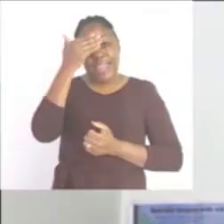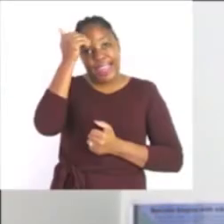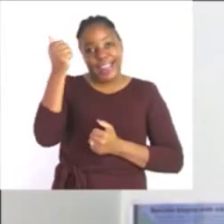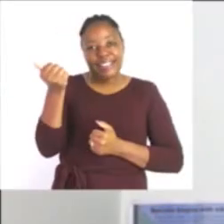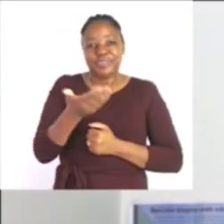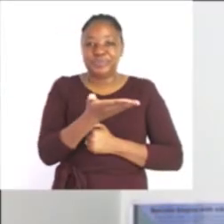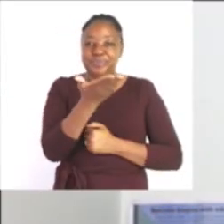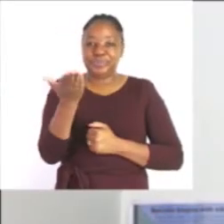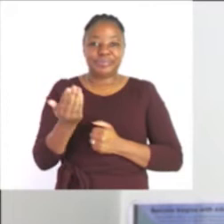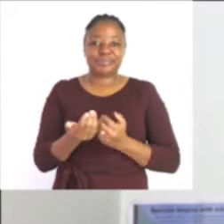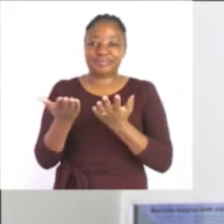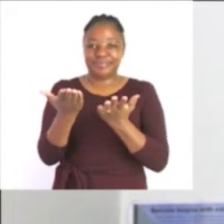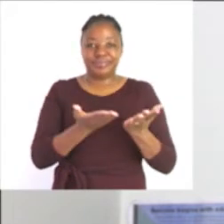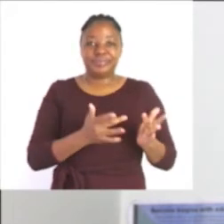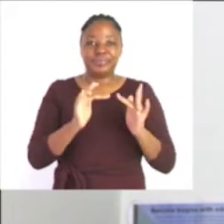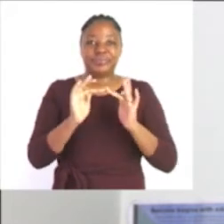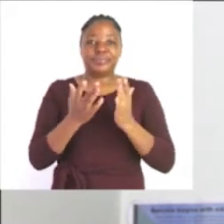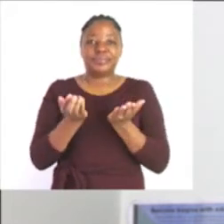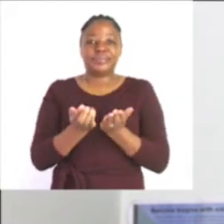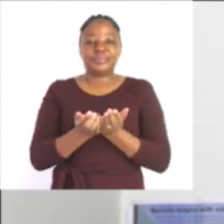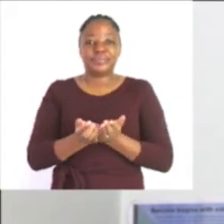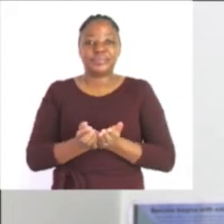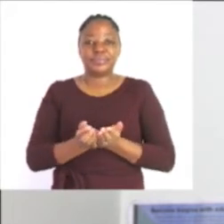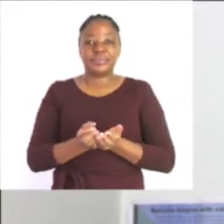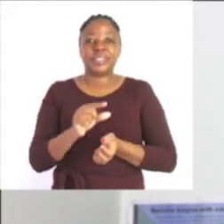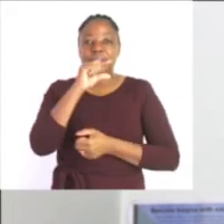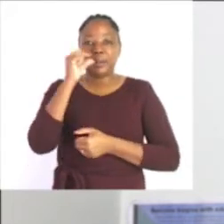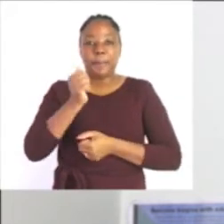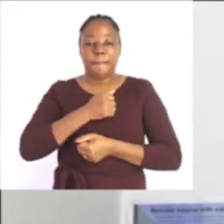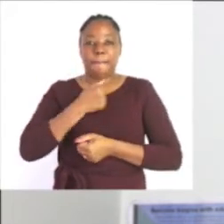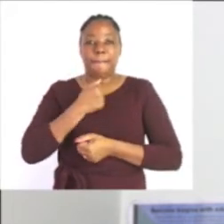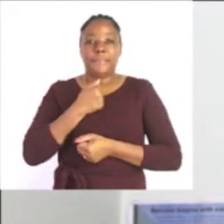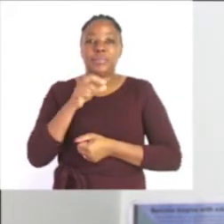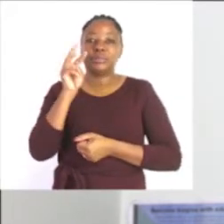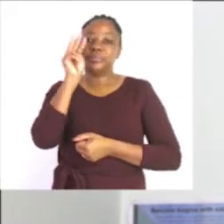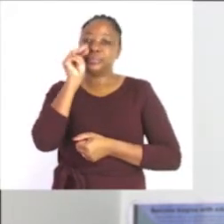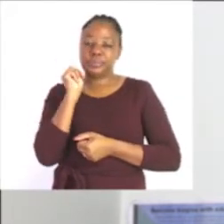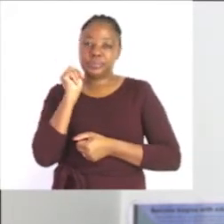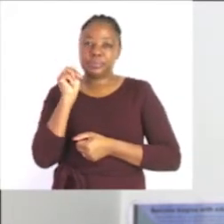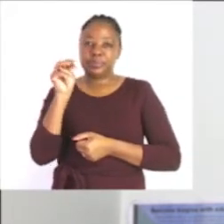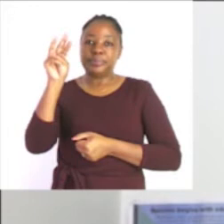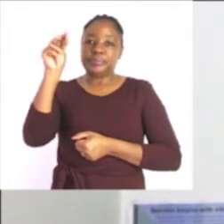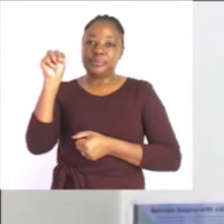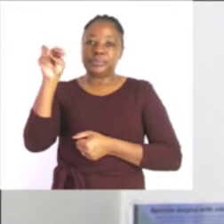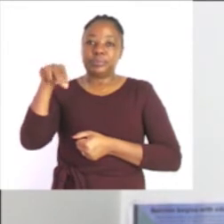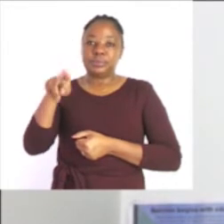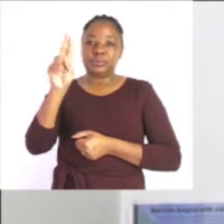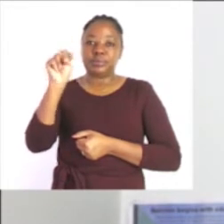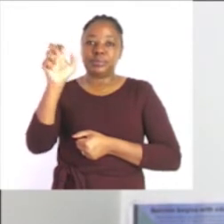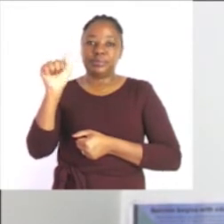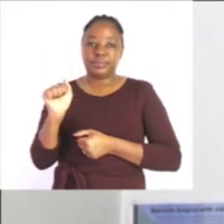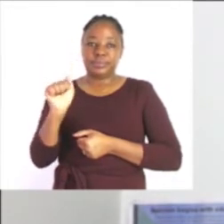Hello everyone and welcome to My Zone Online School. My name is Teacher